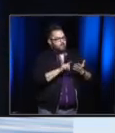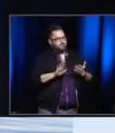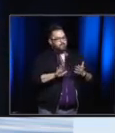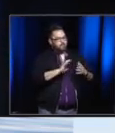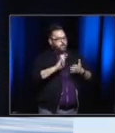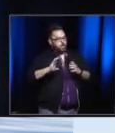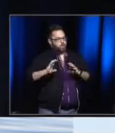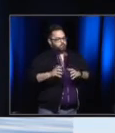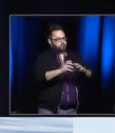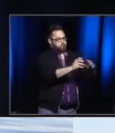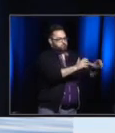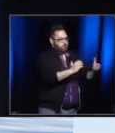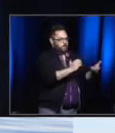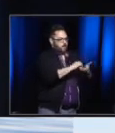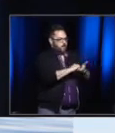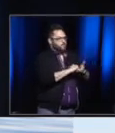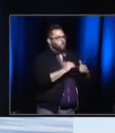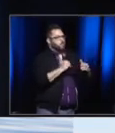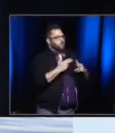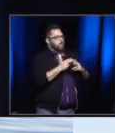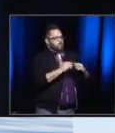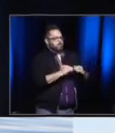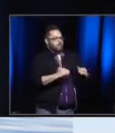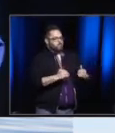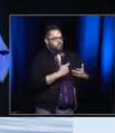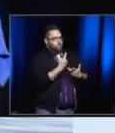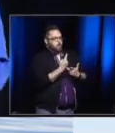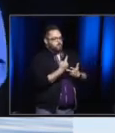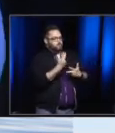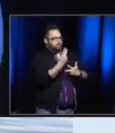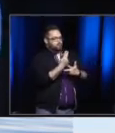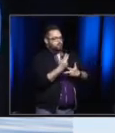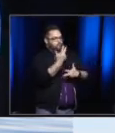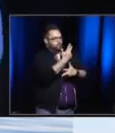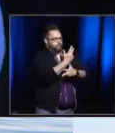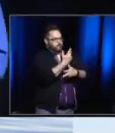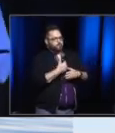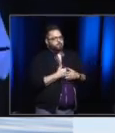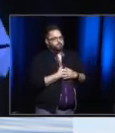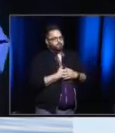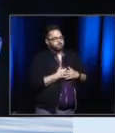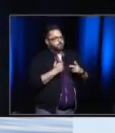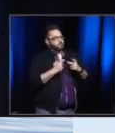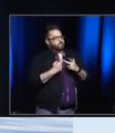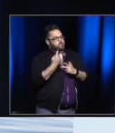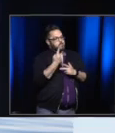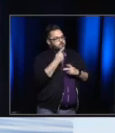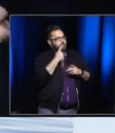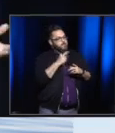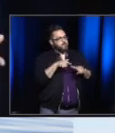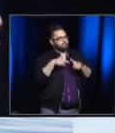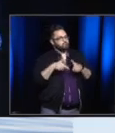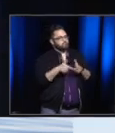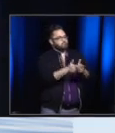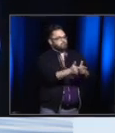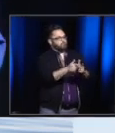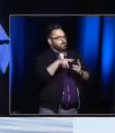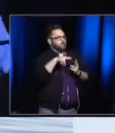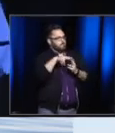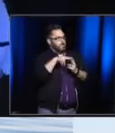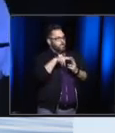that we discovered them, level 1, 2, and 3. So first order alliances are pairs and trios of males, and the function of